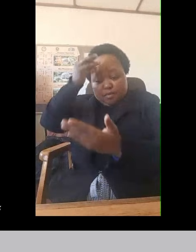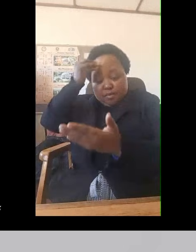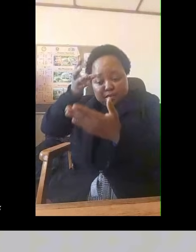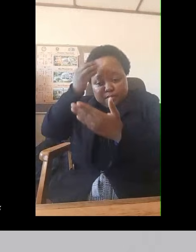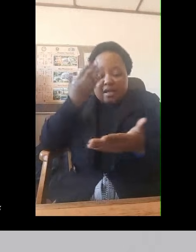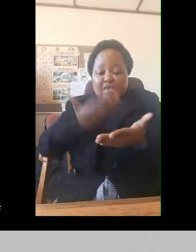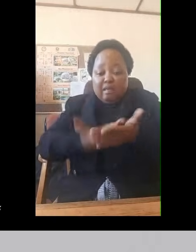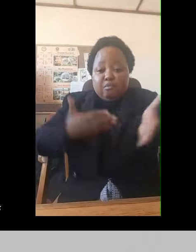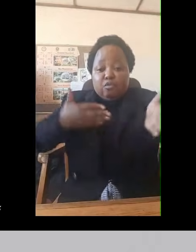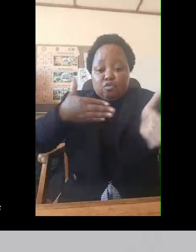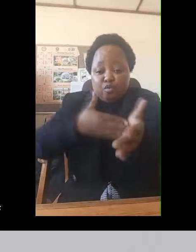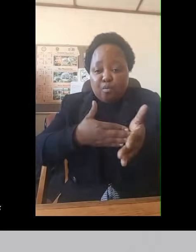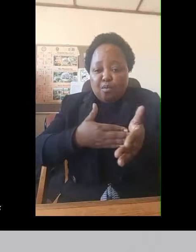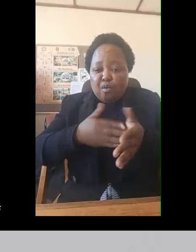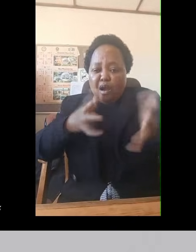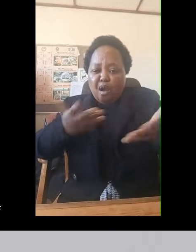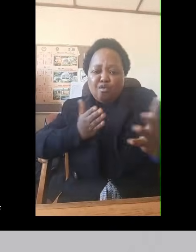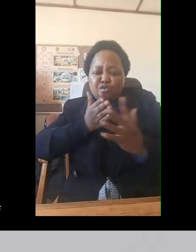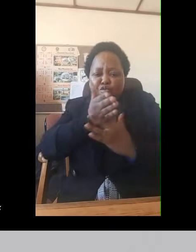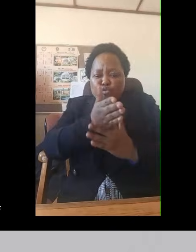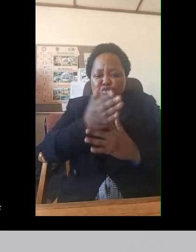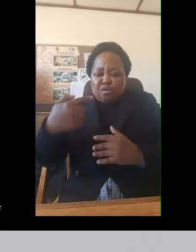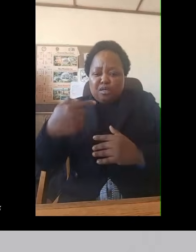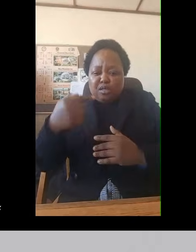by GBV. Today,